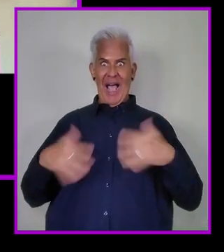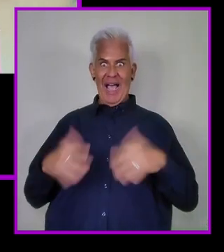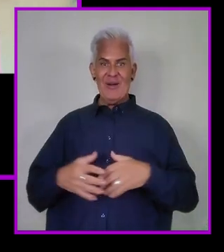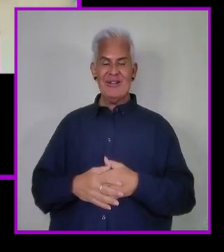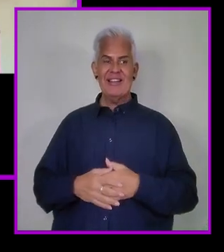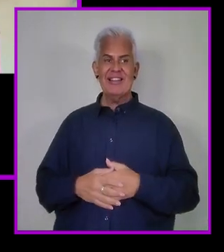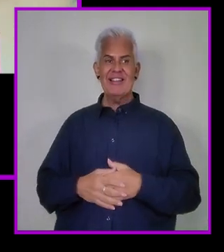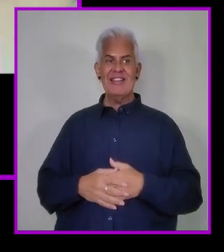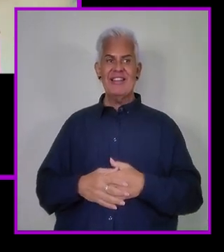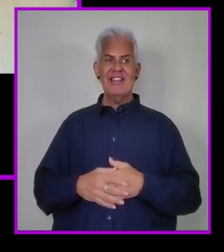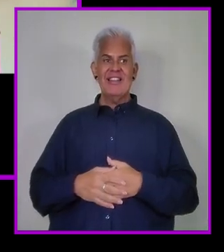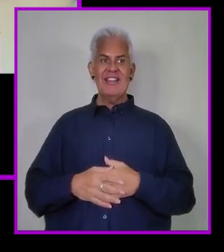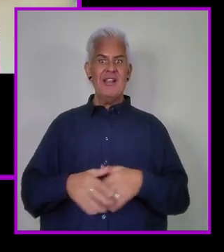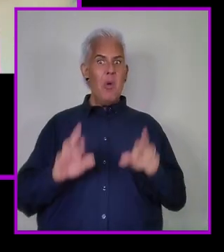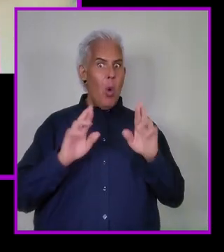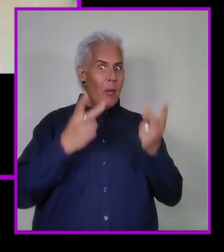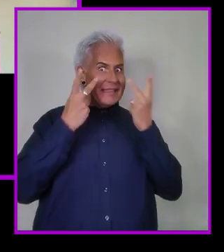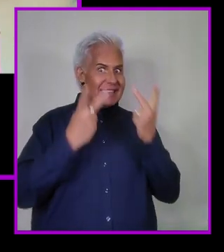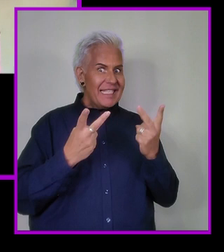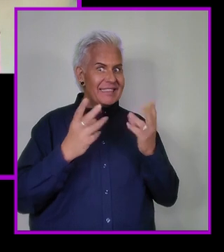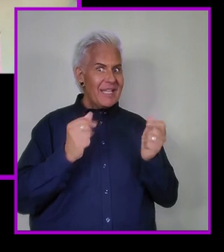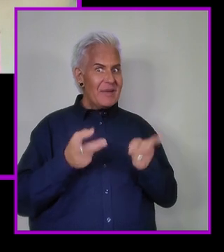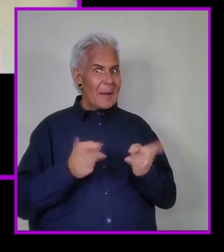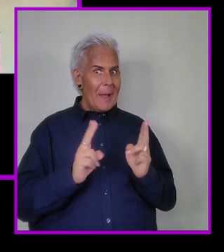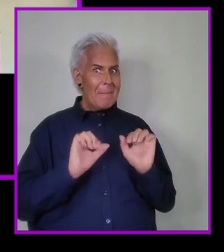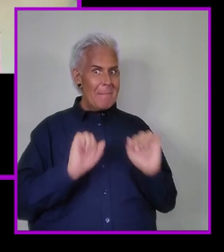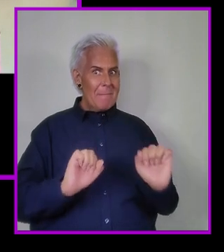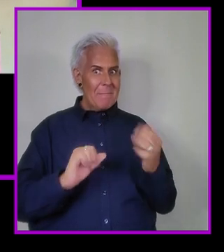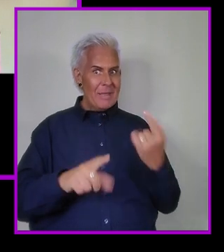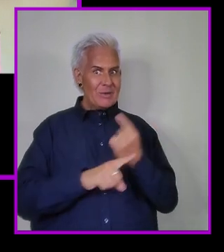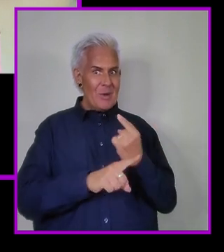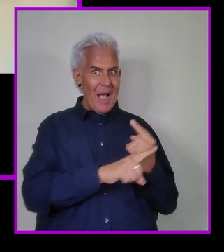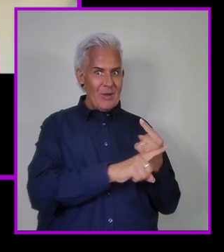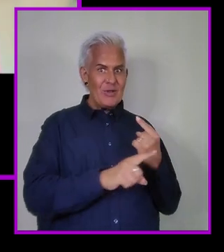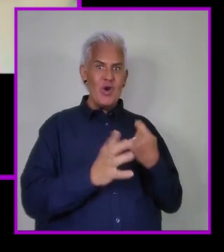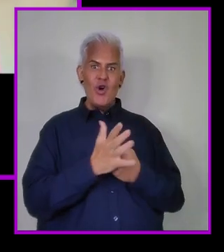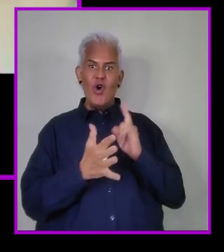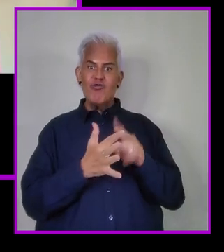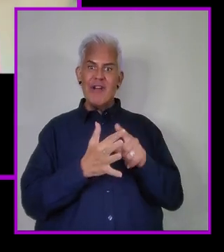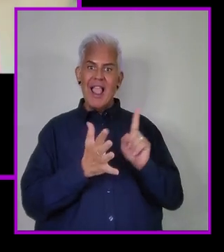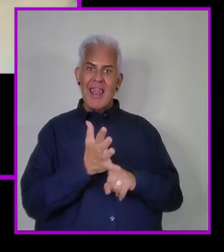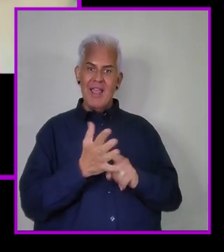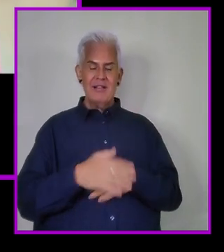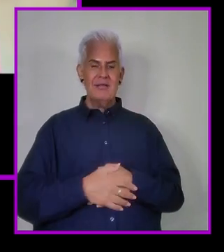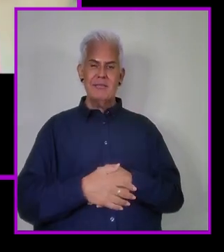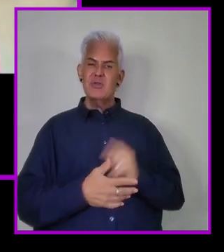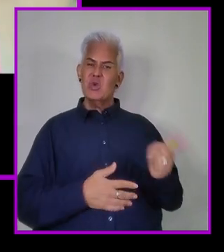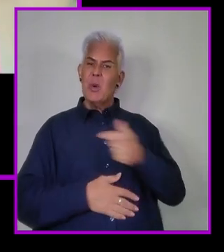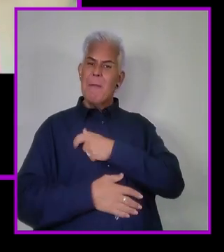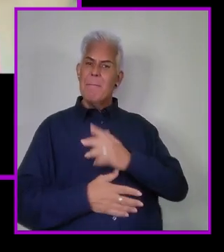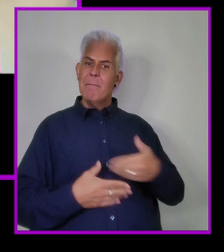cake. I hope we see some of those clips of those in your reel shortly. But you've been a member of